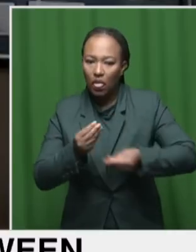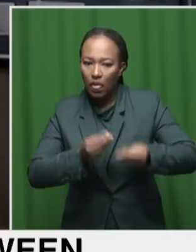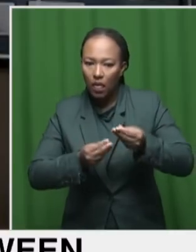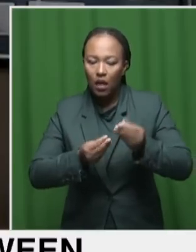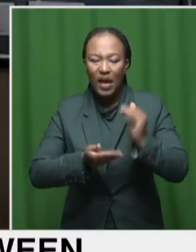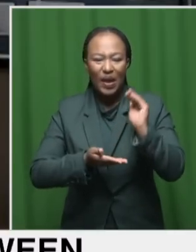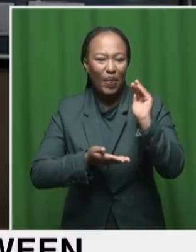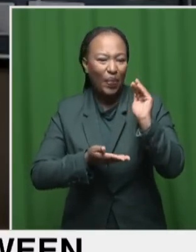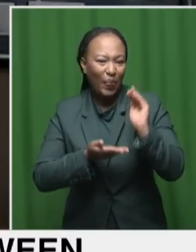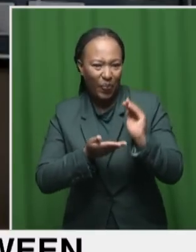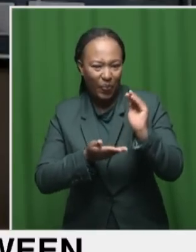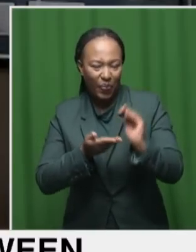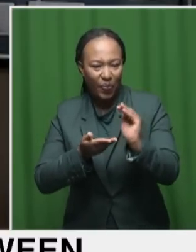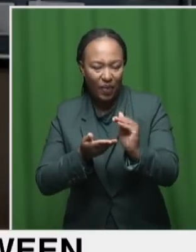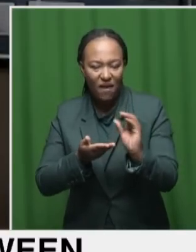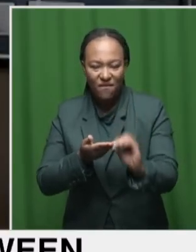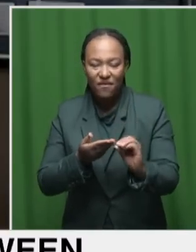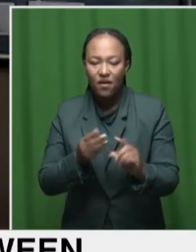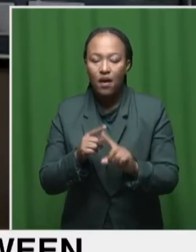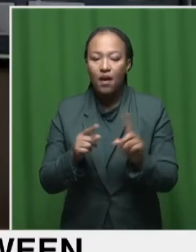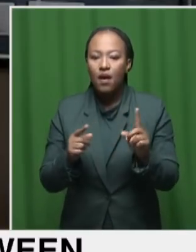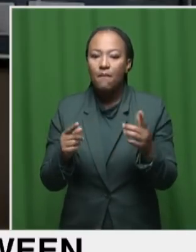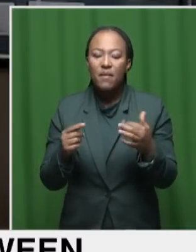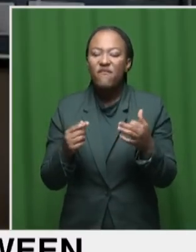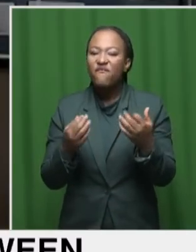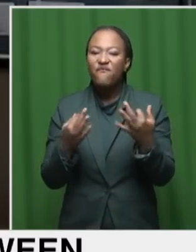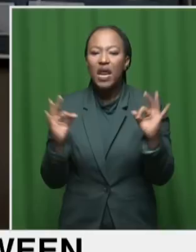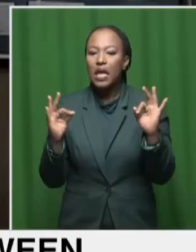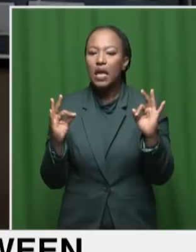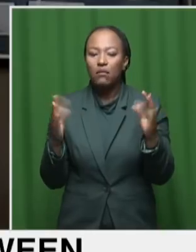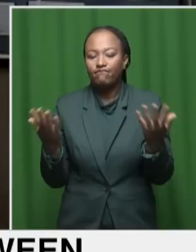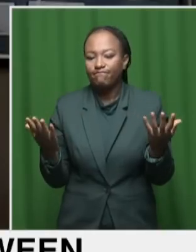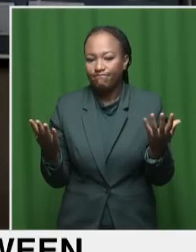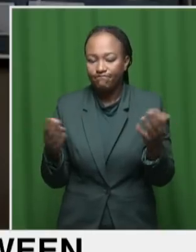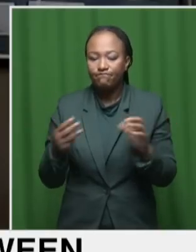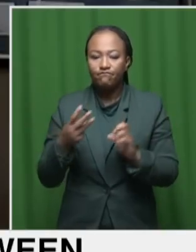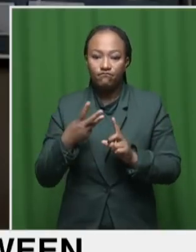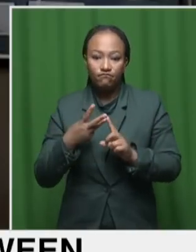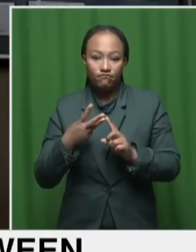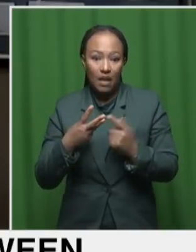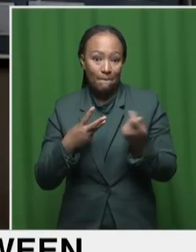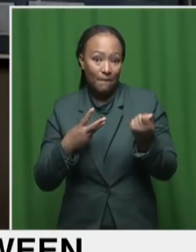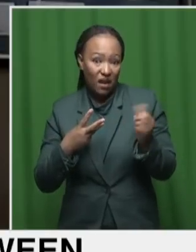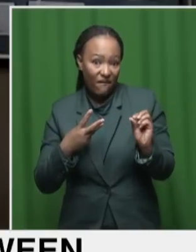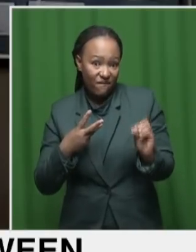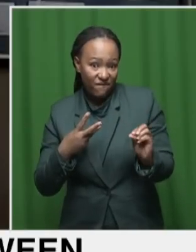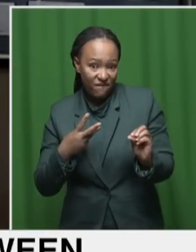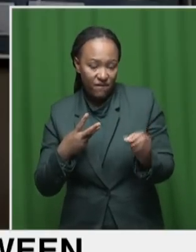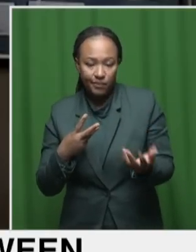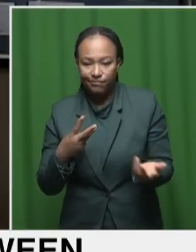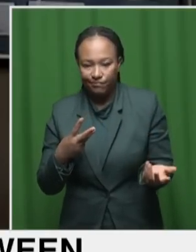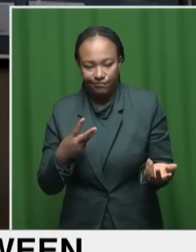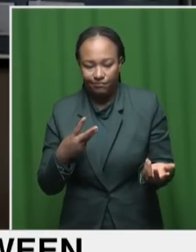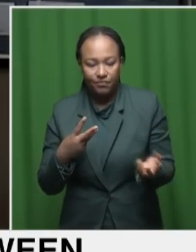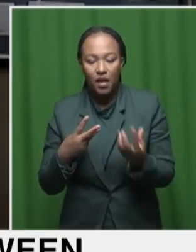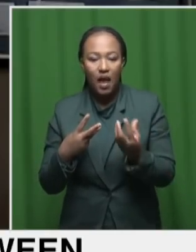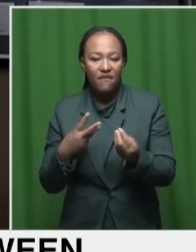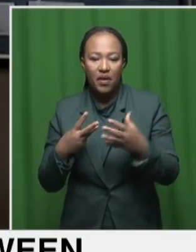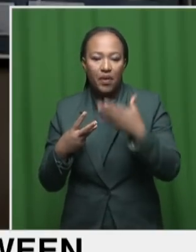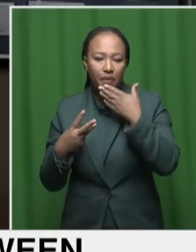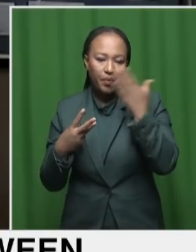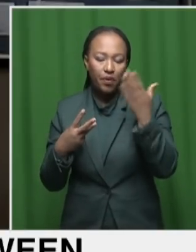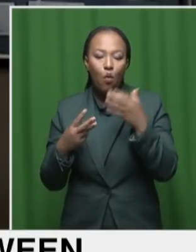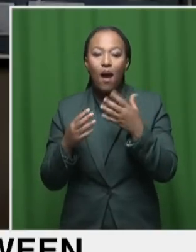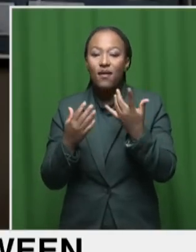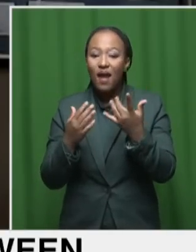less and less so. So we can't create those free lunches. And the third one is, do we have sound money? And the answer is certainly not, because we have high levels